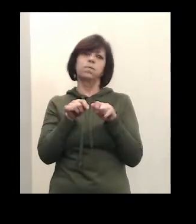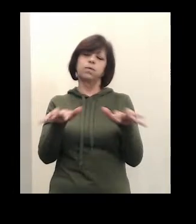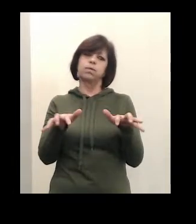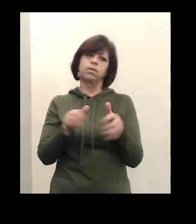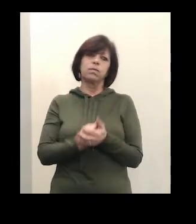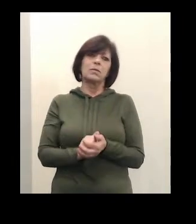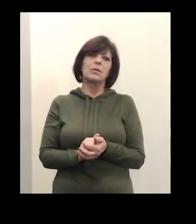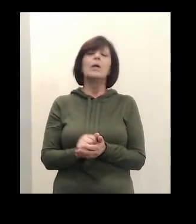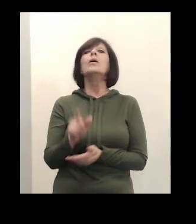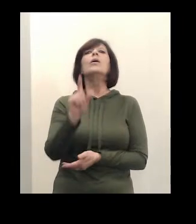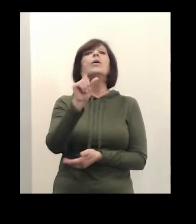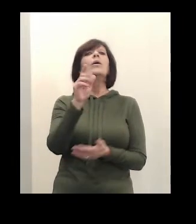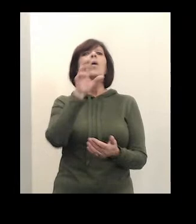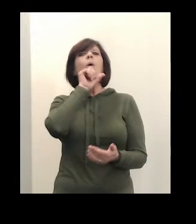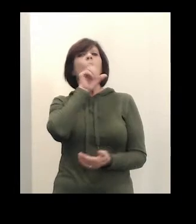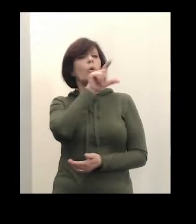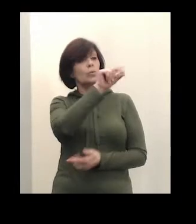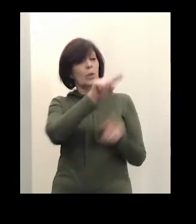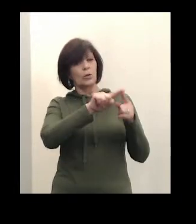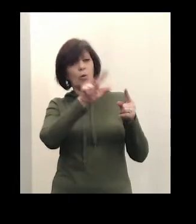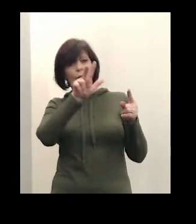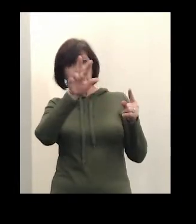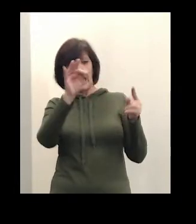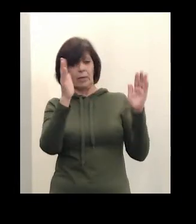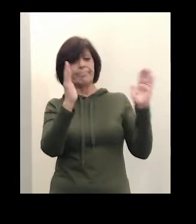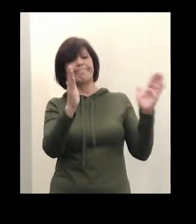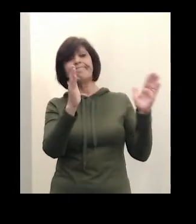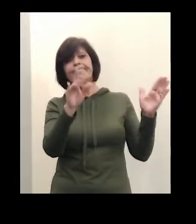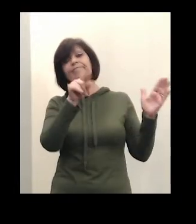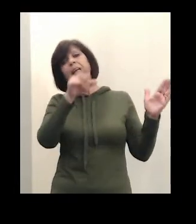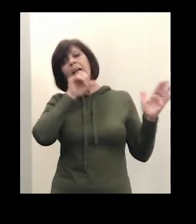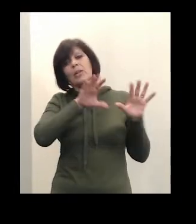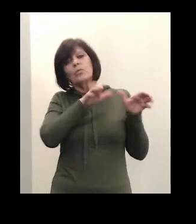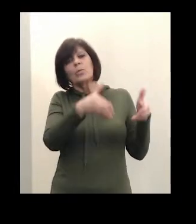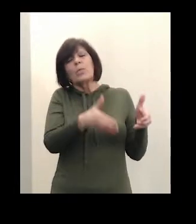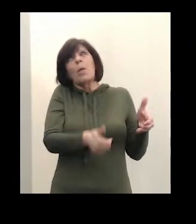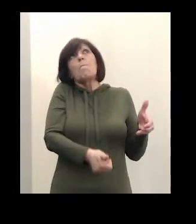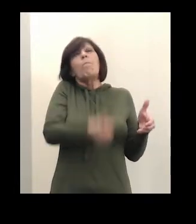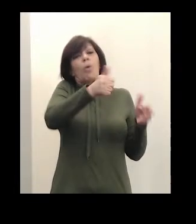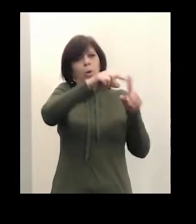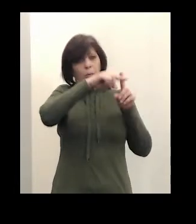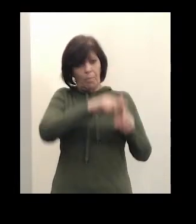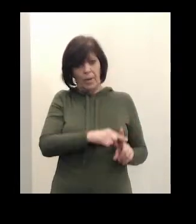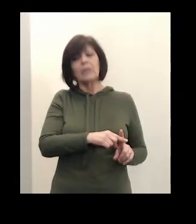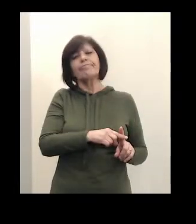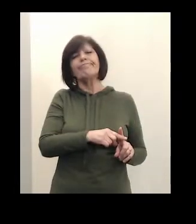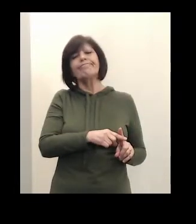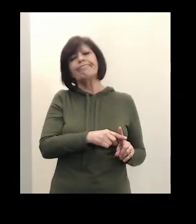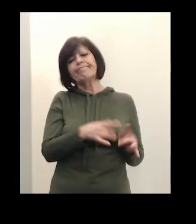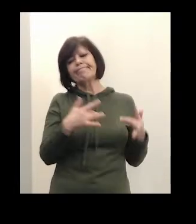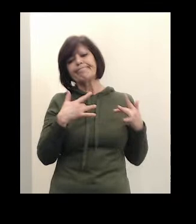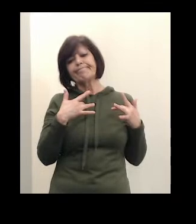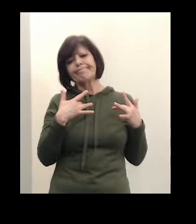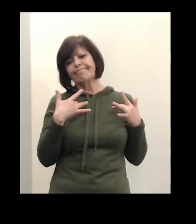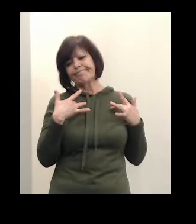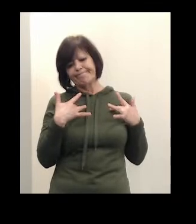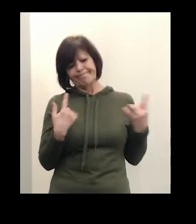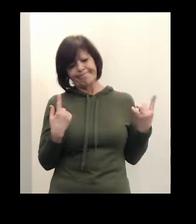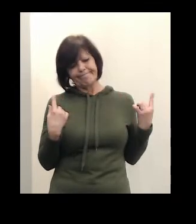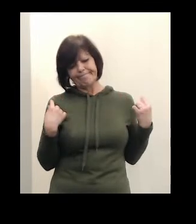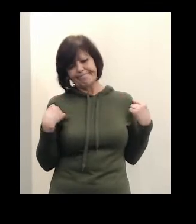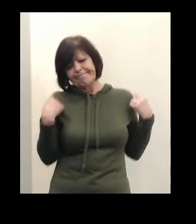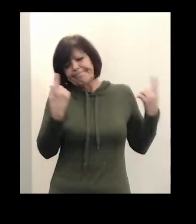to 39-year-olds continue to be the age group with the highest case rates. That's been pretty standard for basically 6 weeks or more